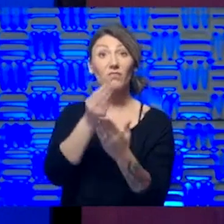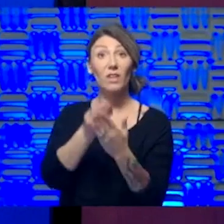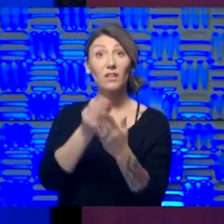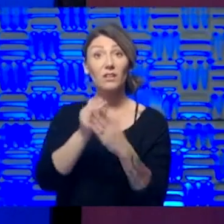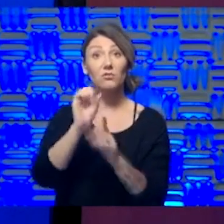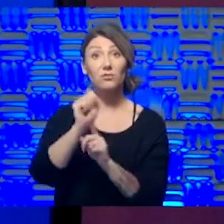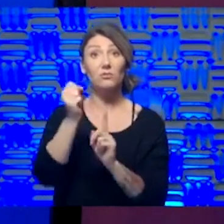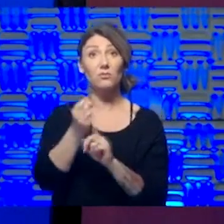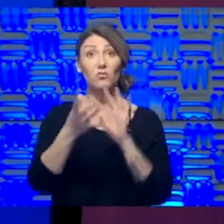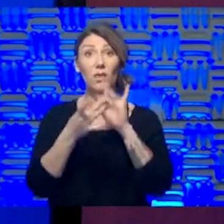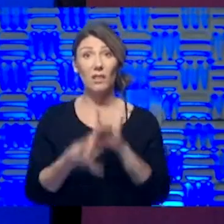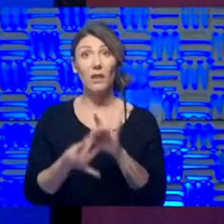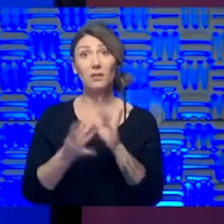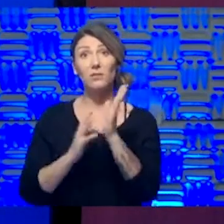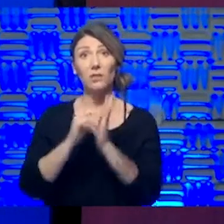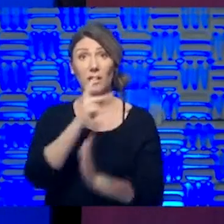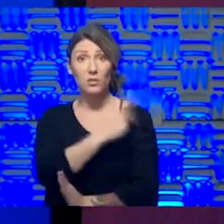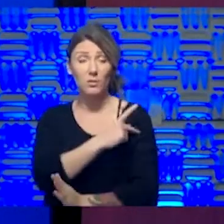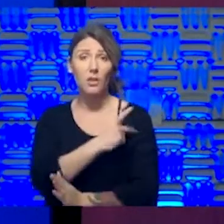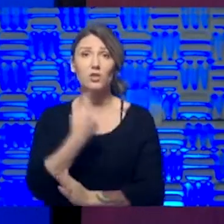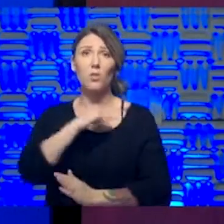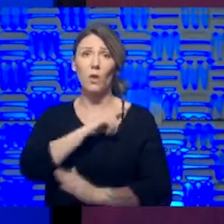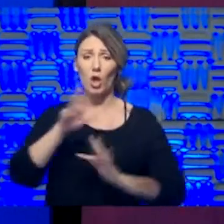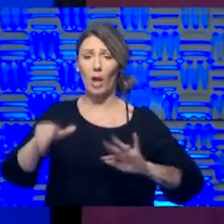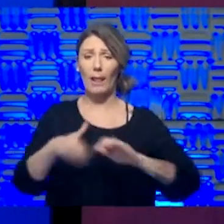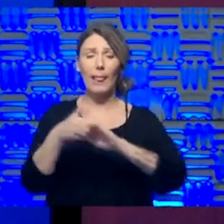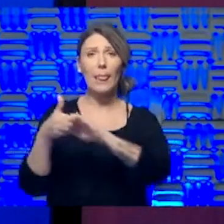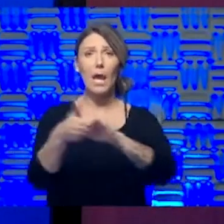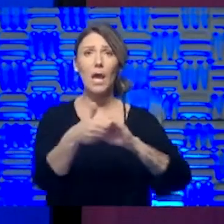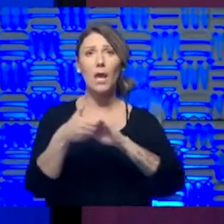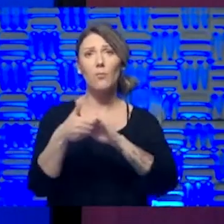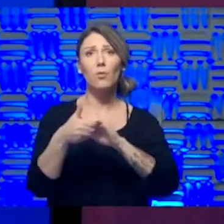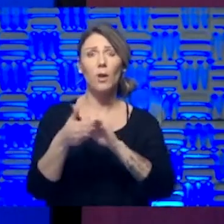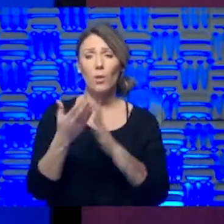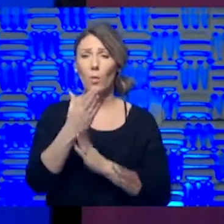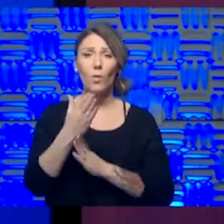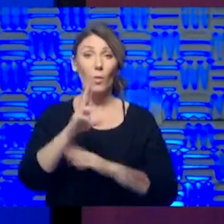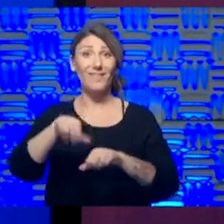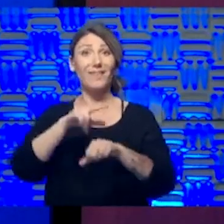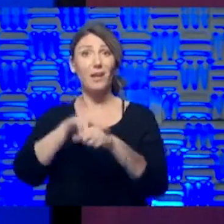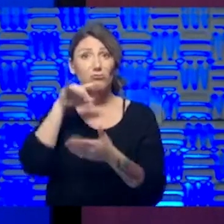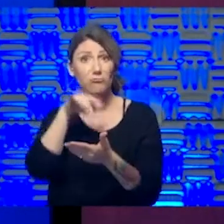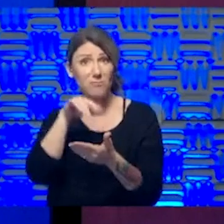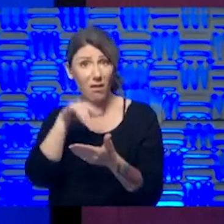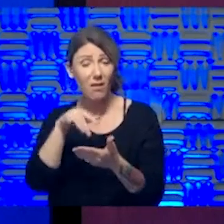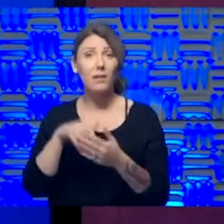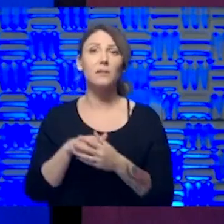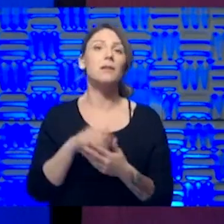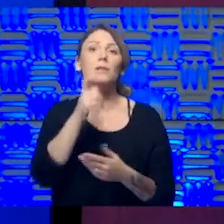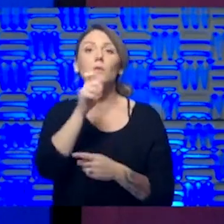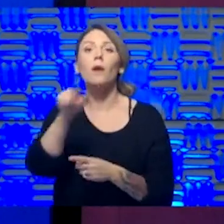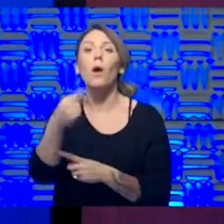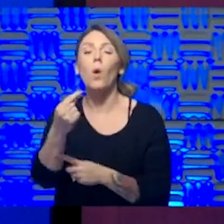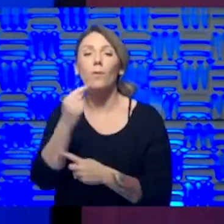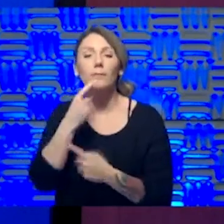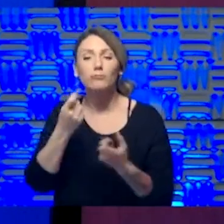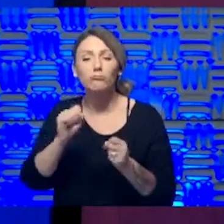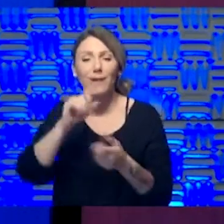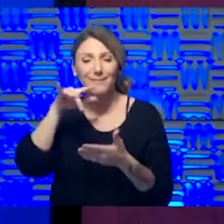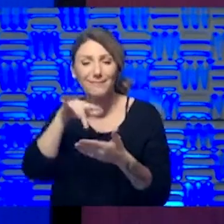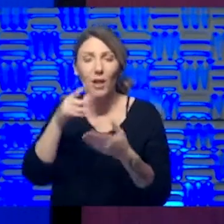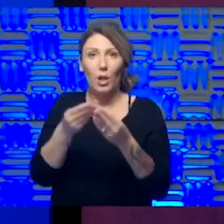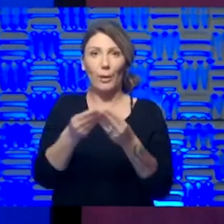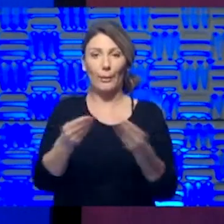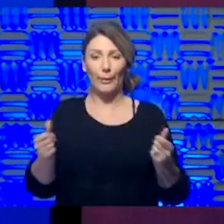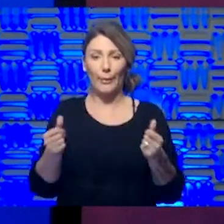patients? And so we're in collaboration with many other cancer centers to do these national studies. So not only are we going to try to study if we can cure